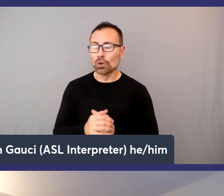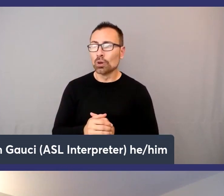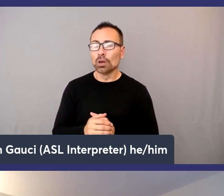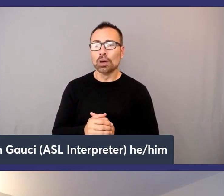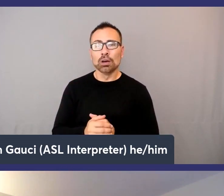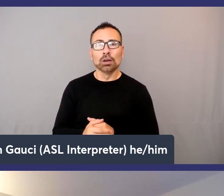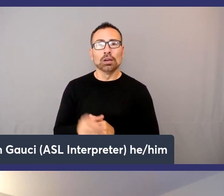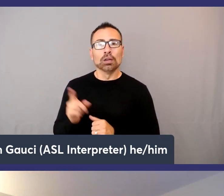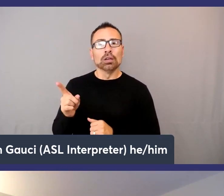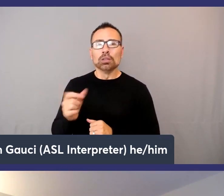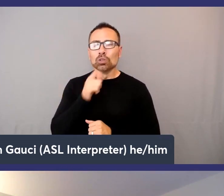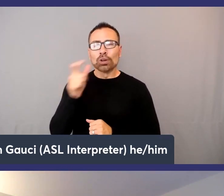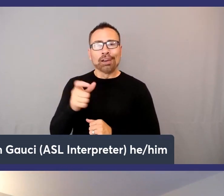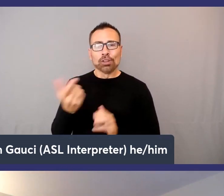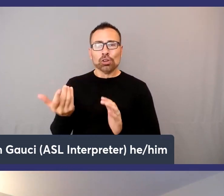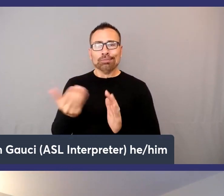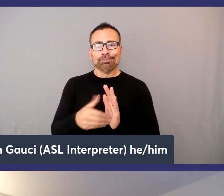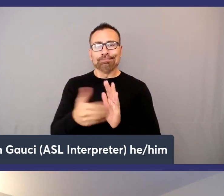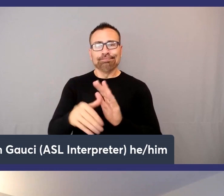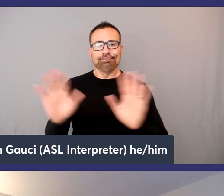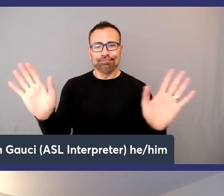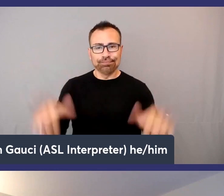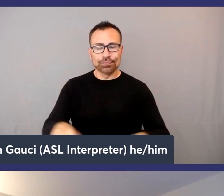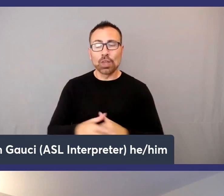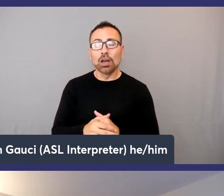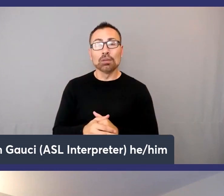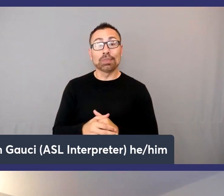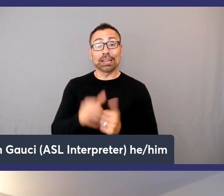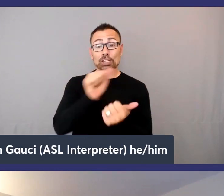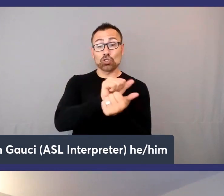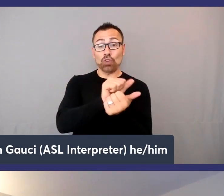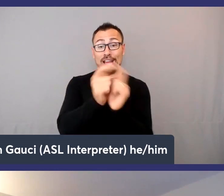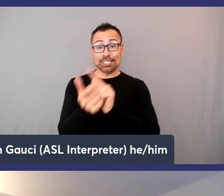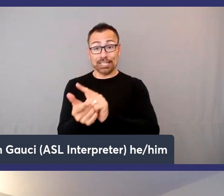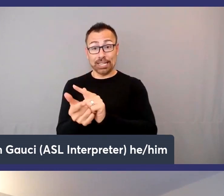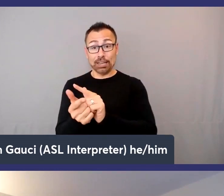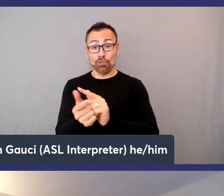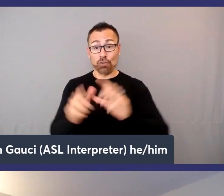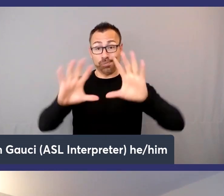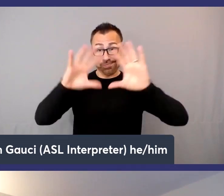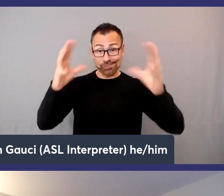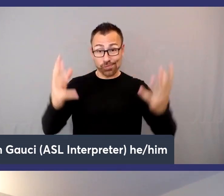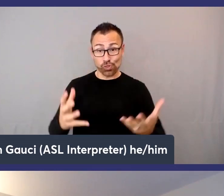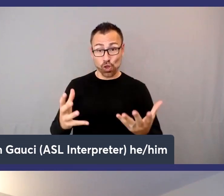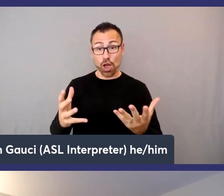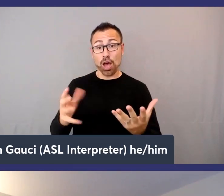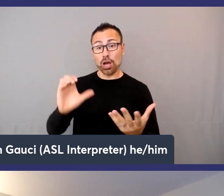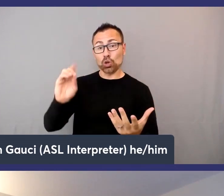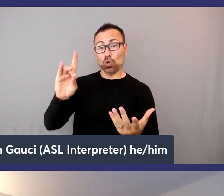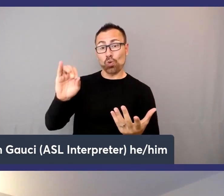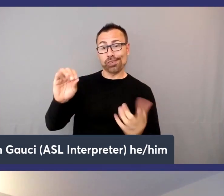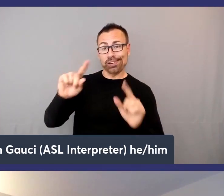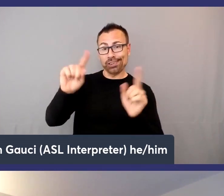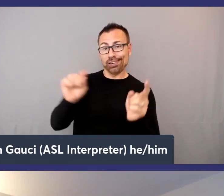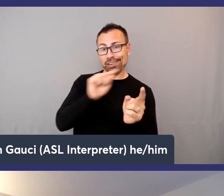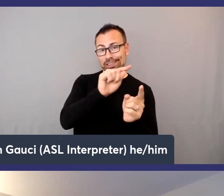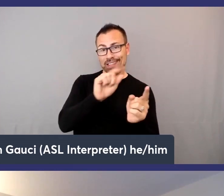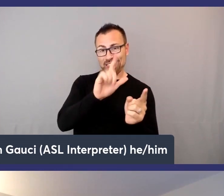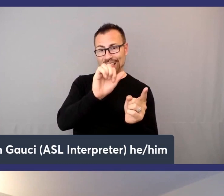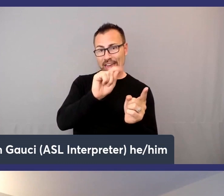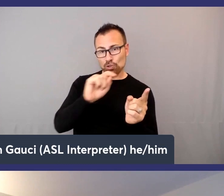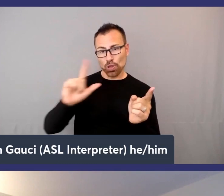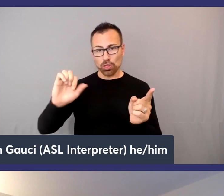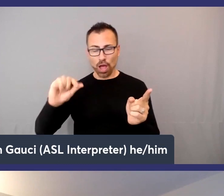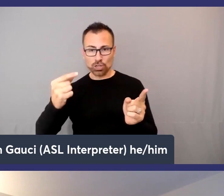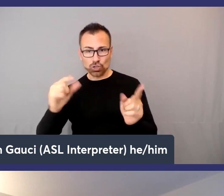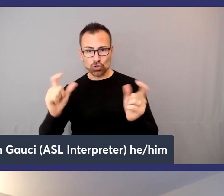to redo them over and over. Like I said, translating from the latitude and longitude coordinates into street address, normalizing the